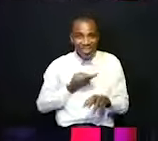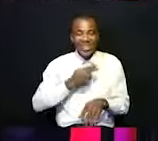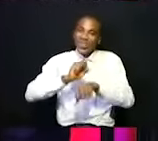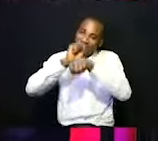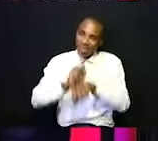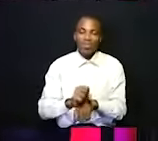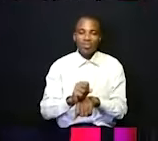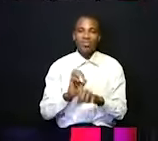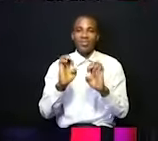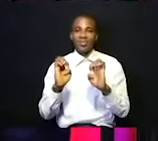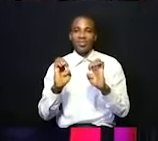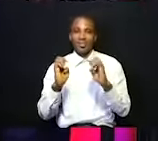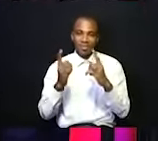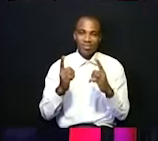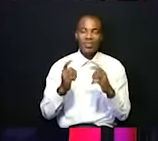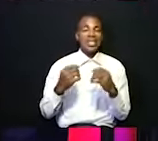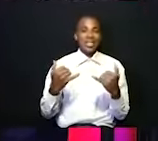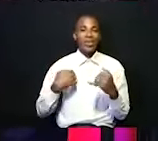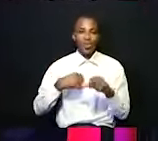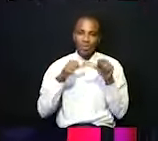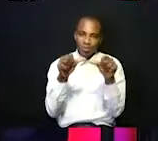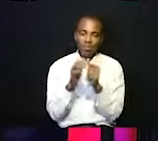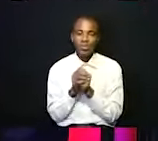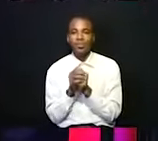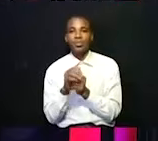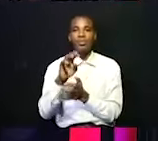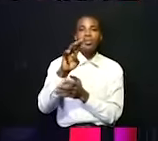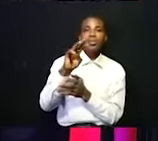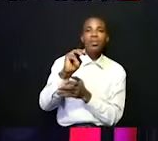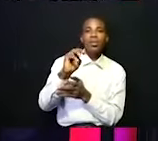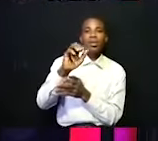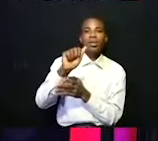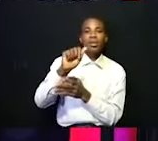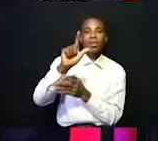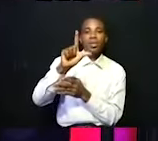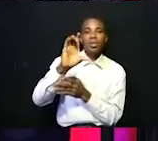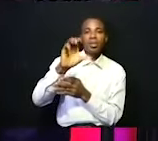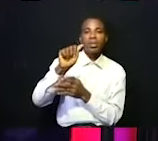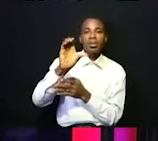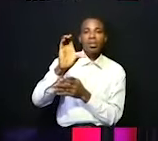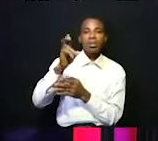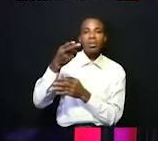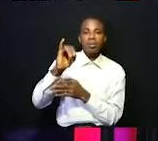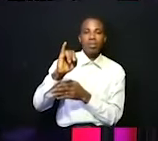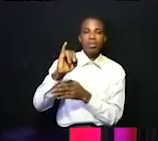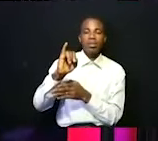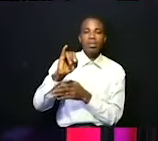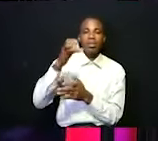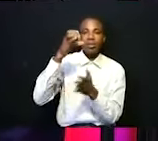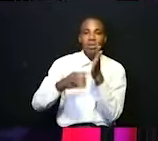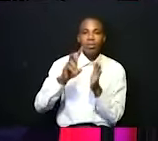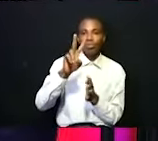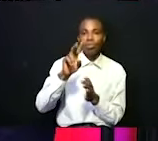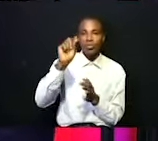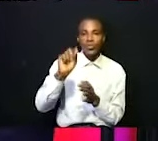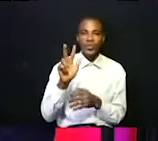Okay, let's continue. So Malachi chapter 2 from verse 13. You did for Malachi home no